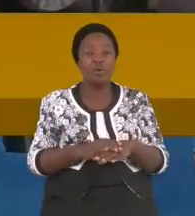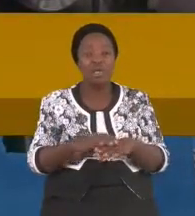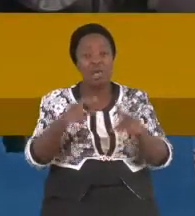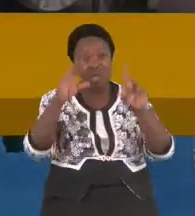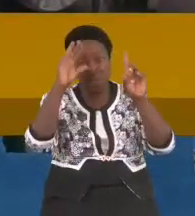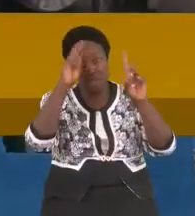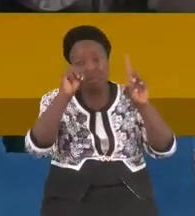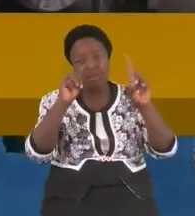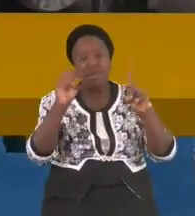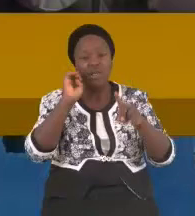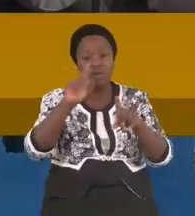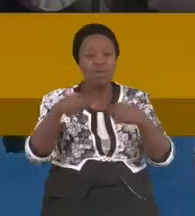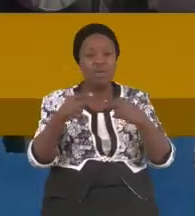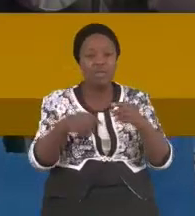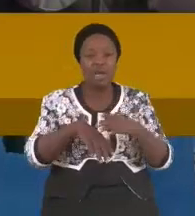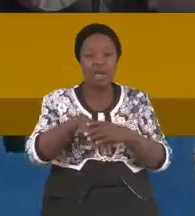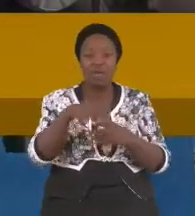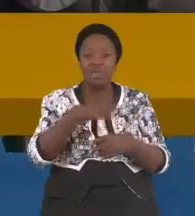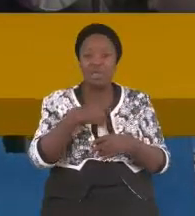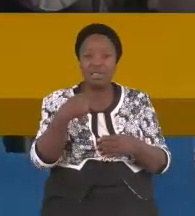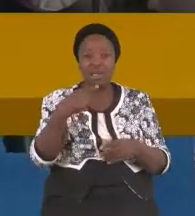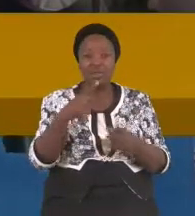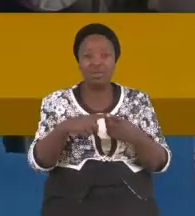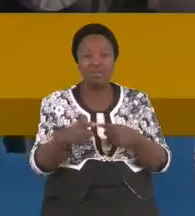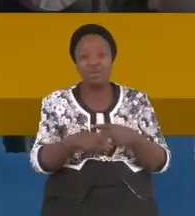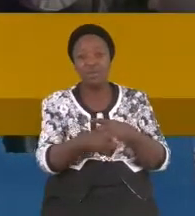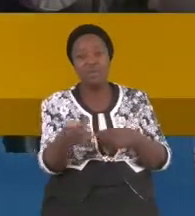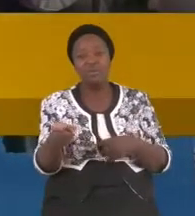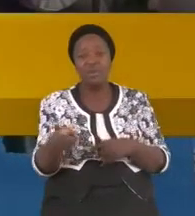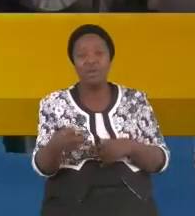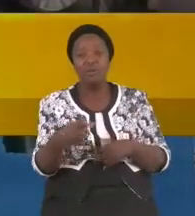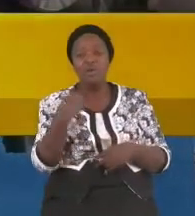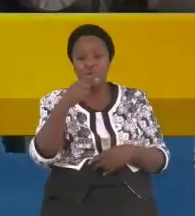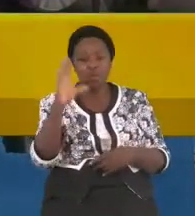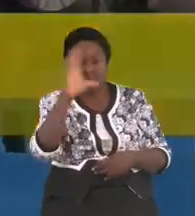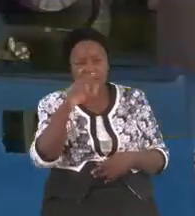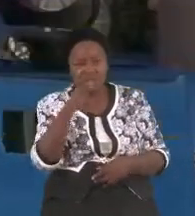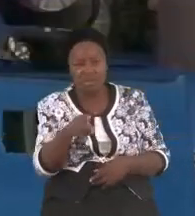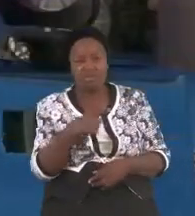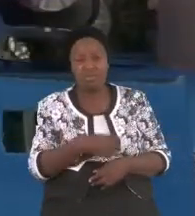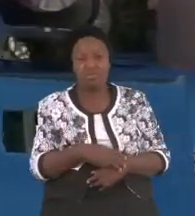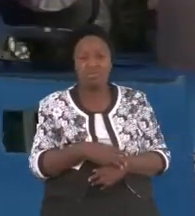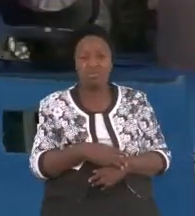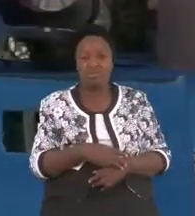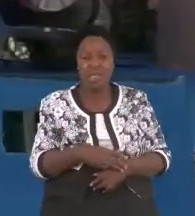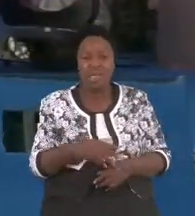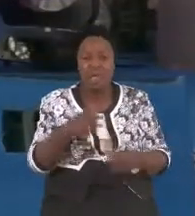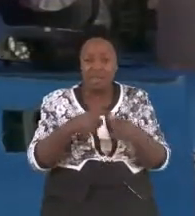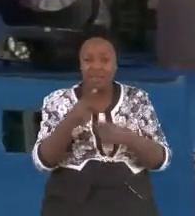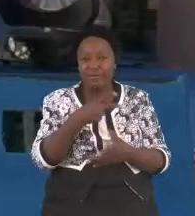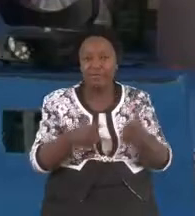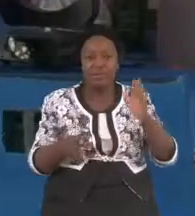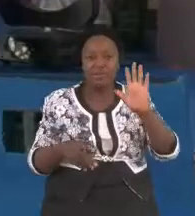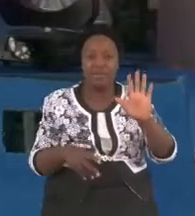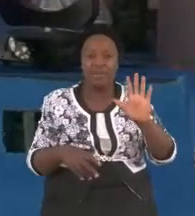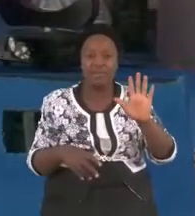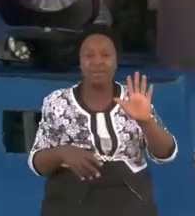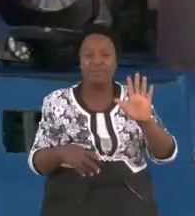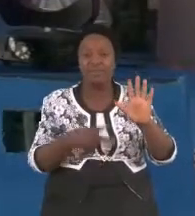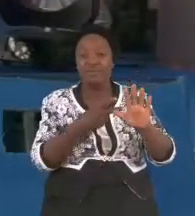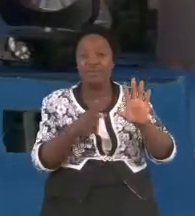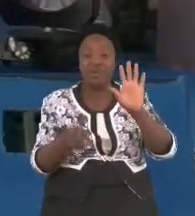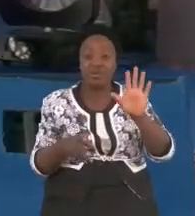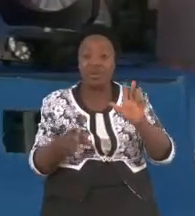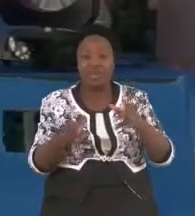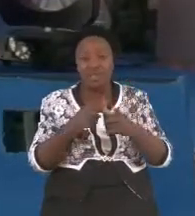and said unto them, who seek ye? Look at verse 5. In verse 5, they answered